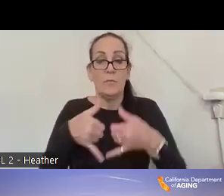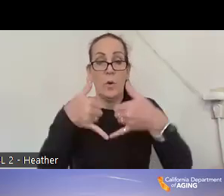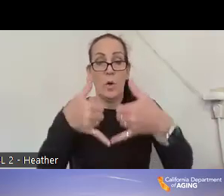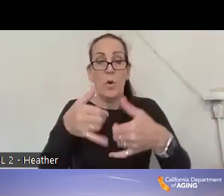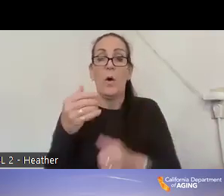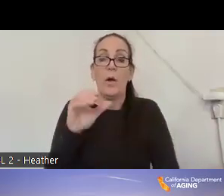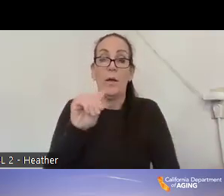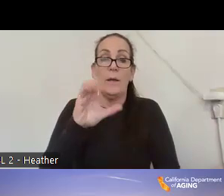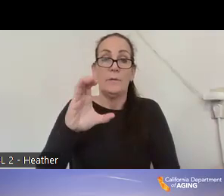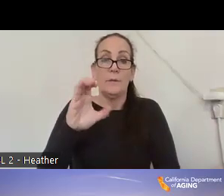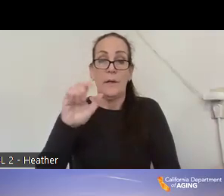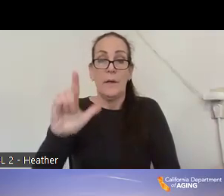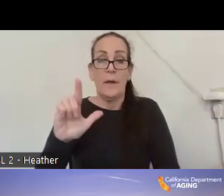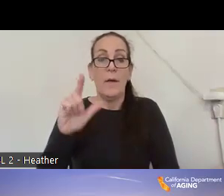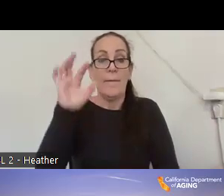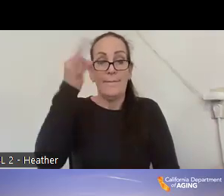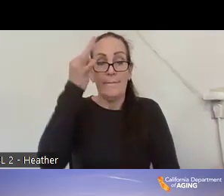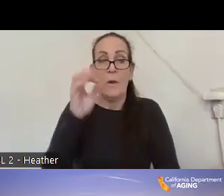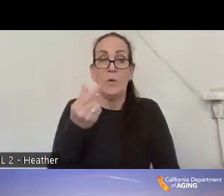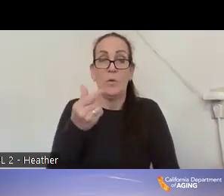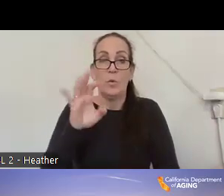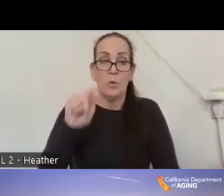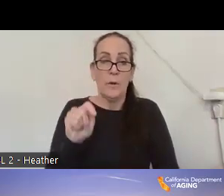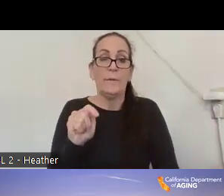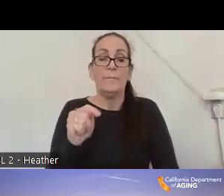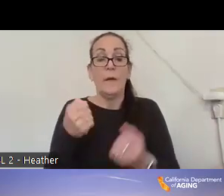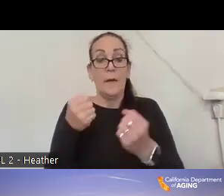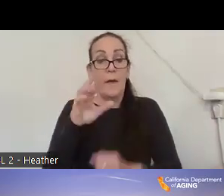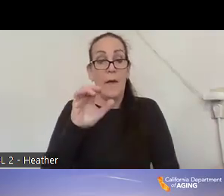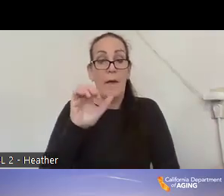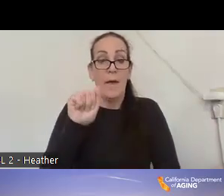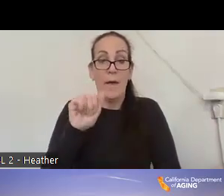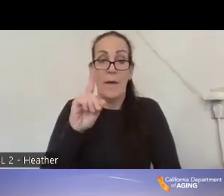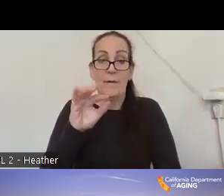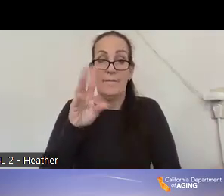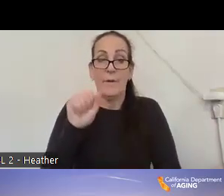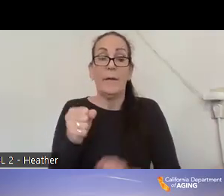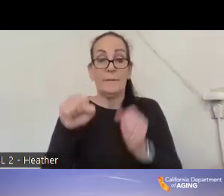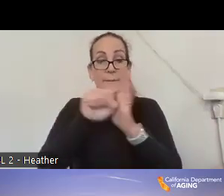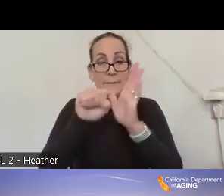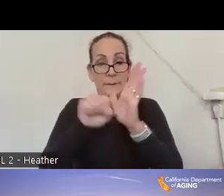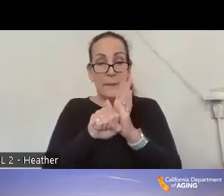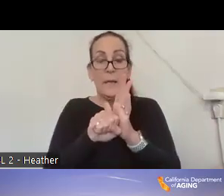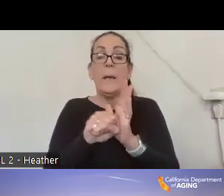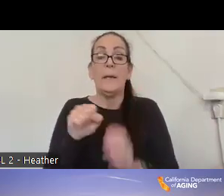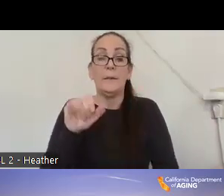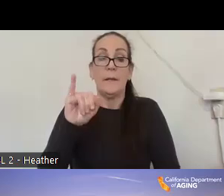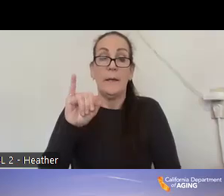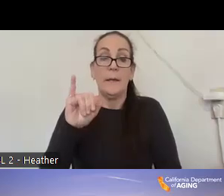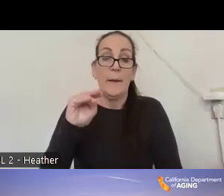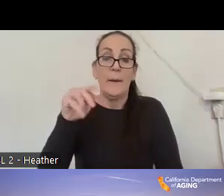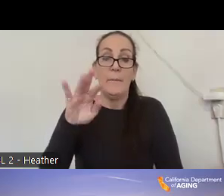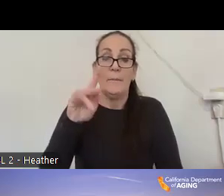National Strategy to Support Family Caregivers. And that is just the federal level of the